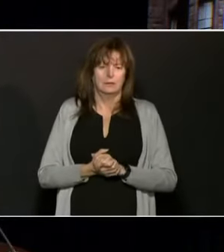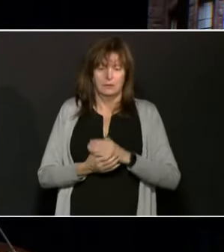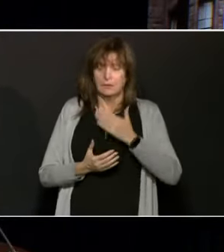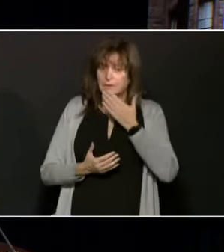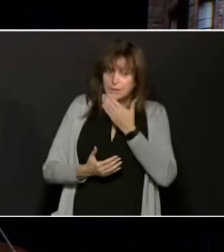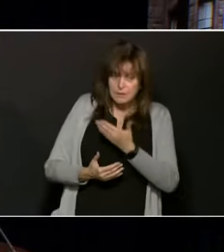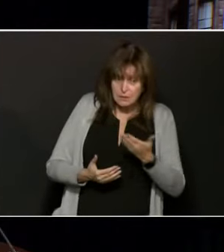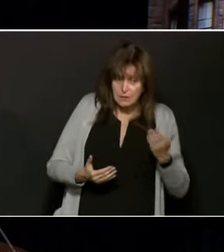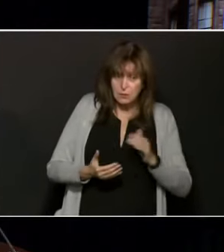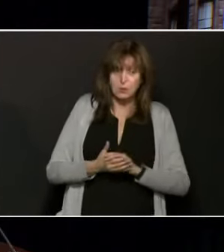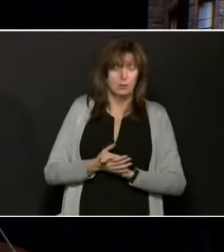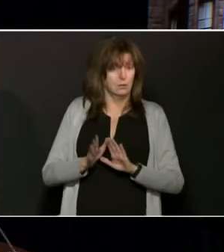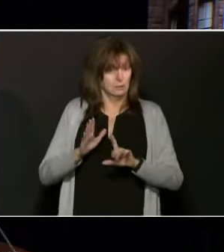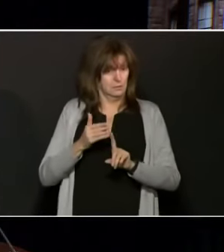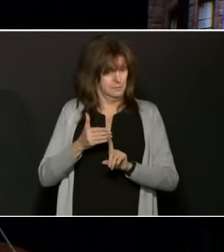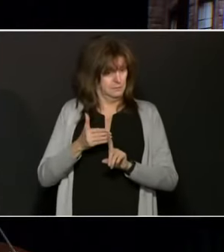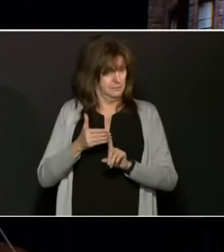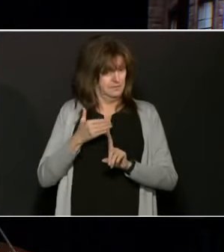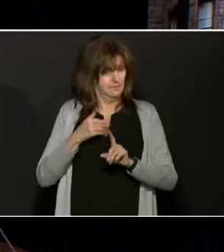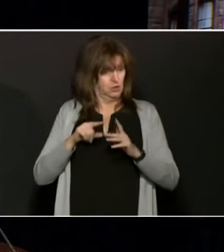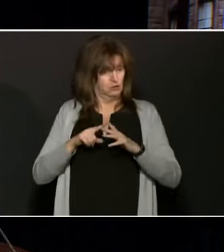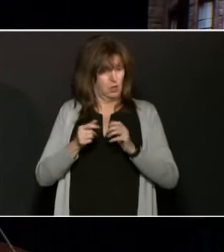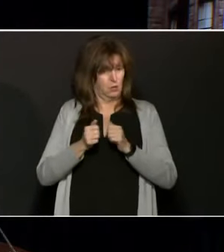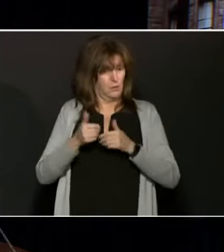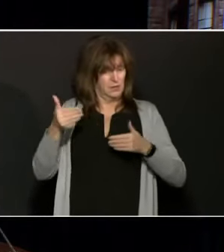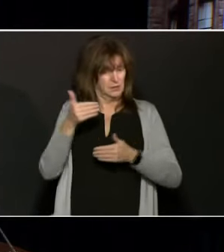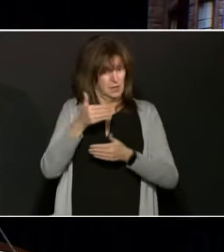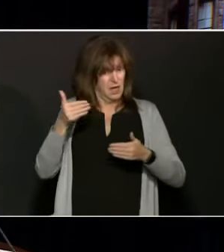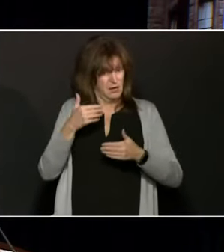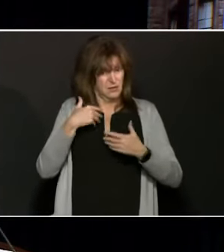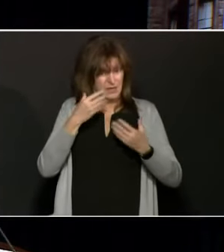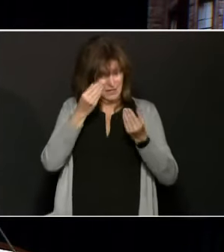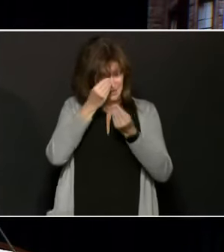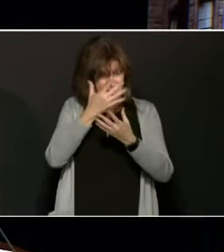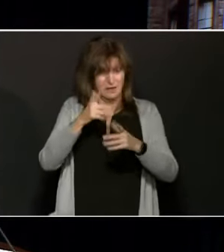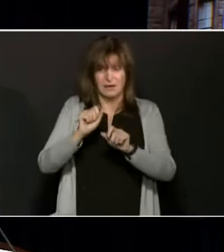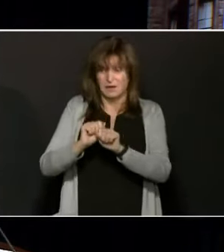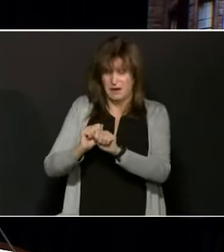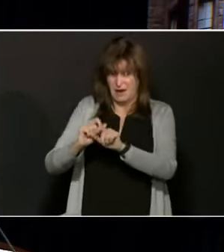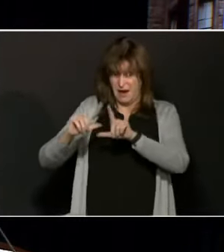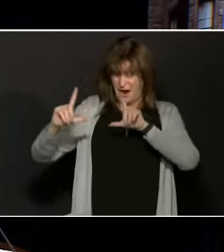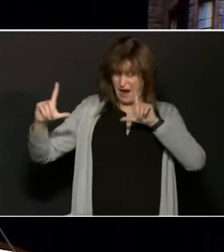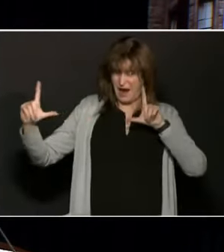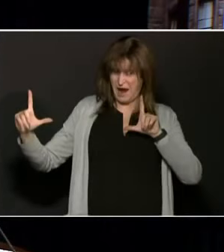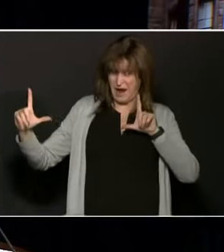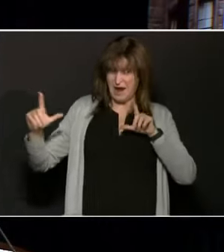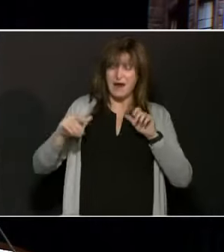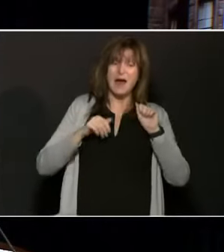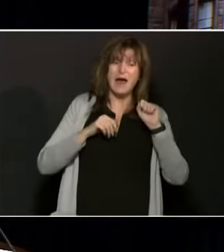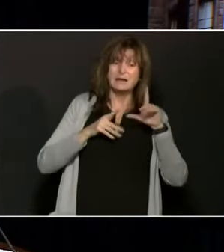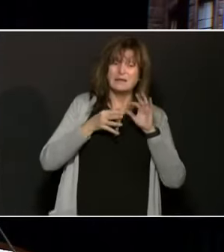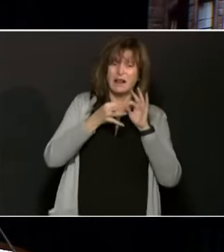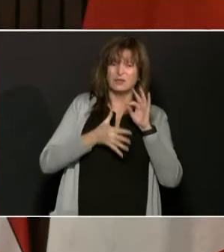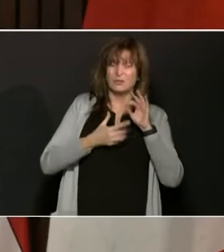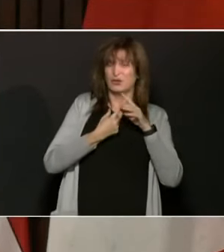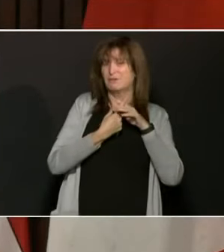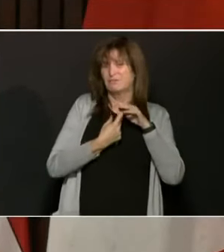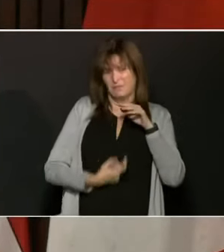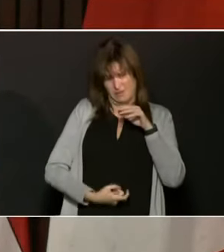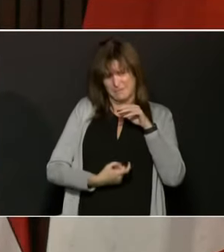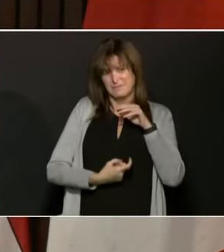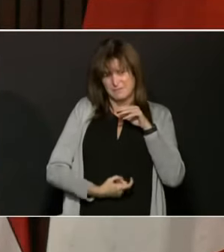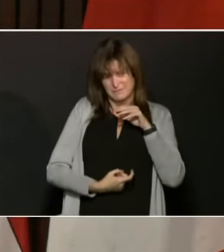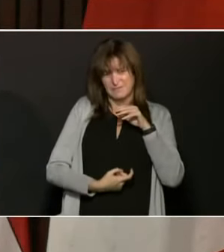Before we start into the slides, I just wanted to let people know that when the slides show up on the screen, the sign language interpretation will disappear. It will be back